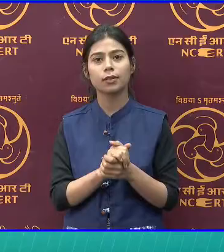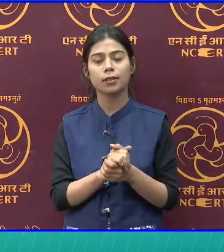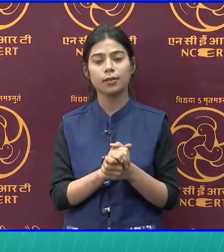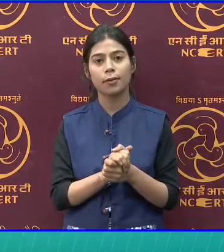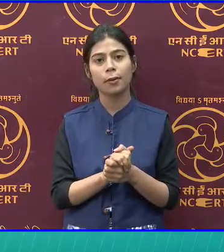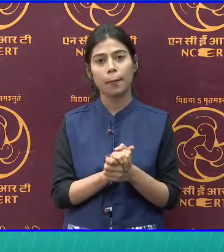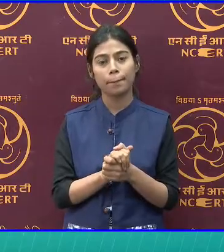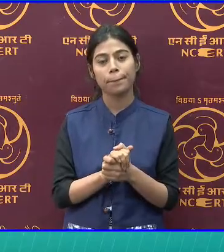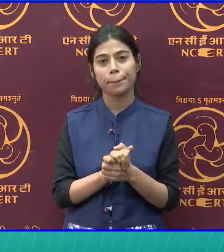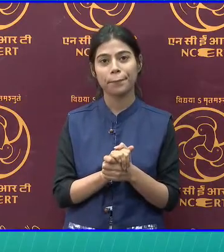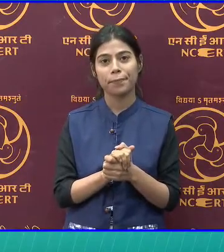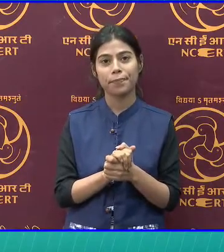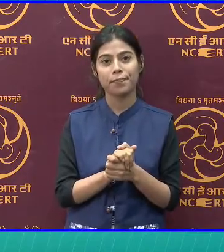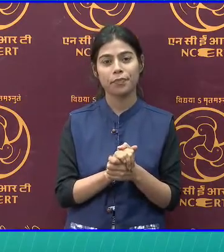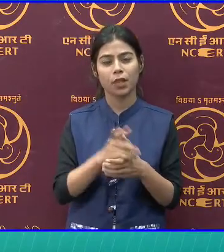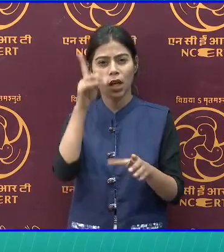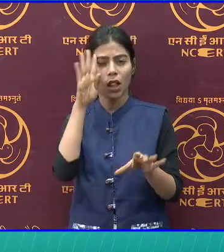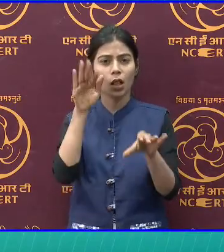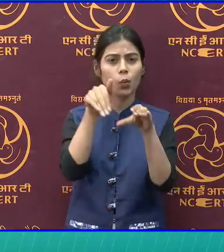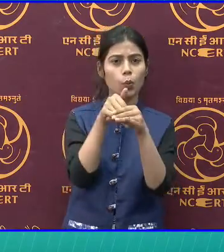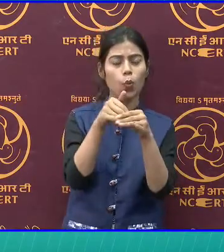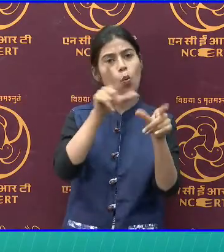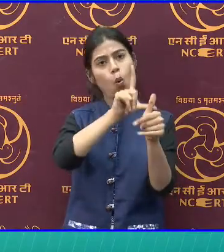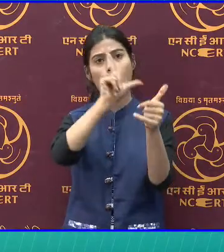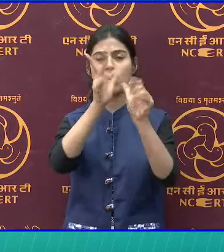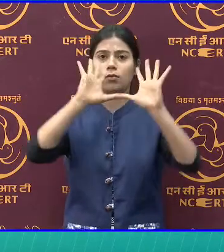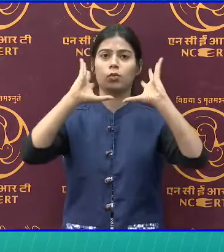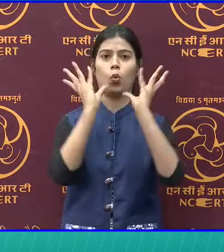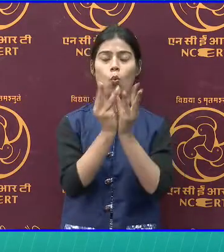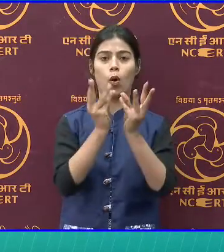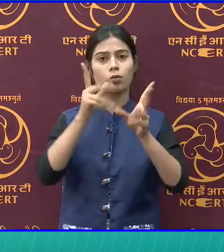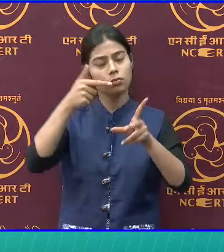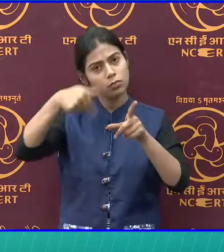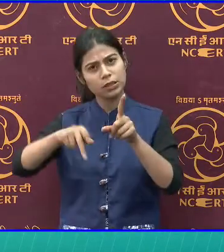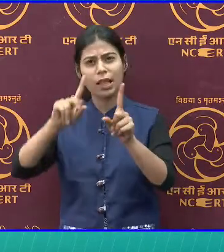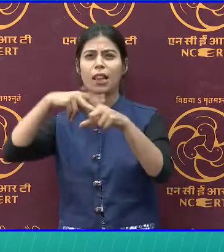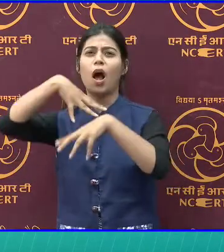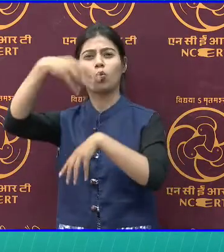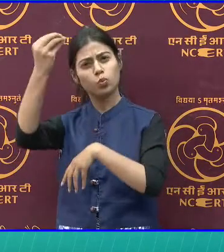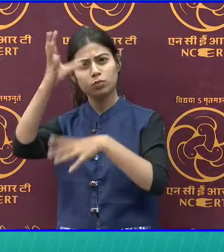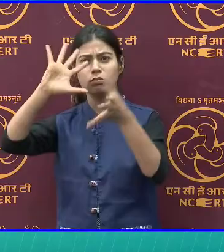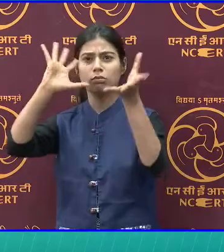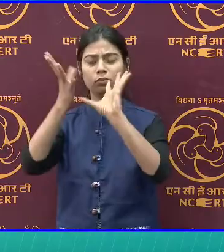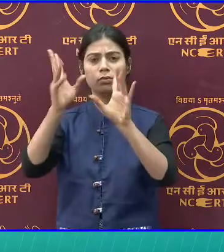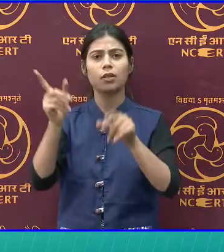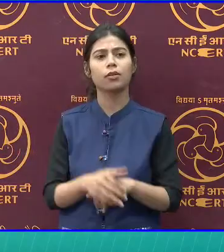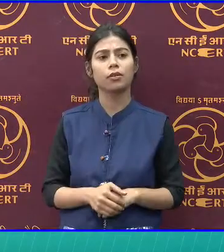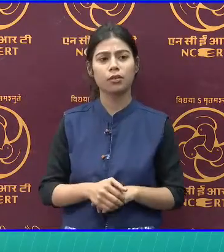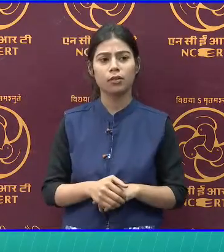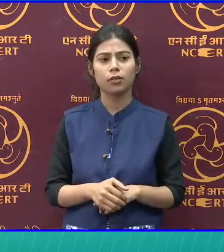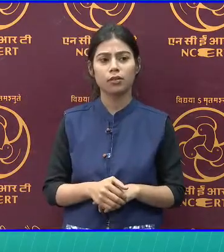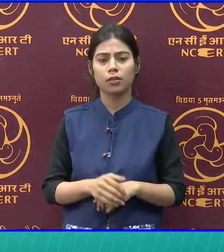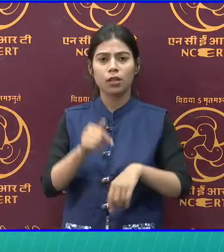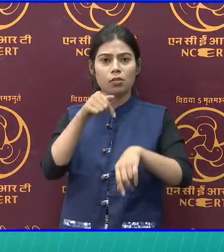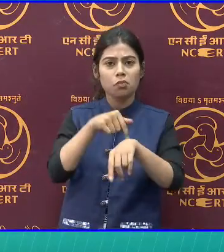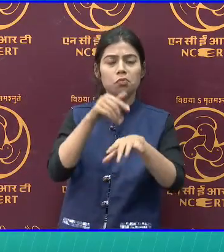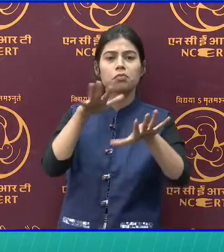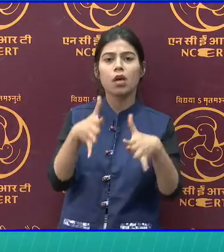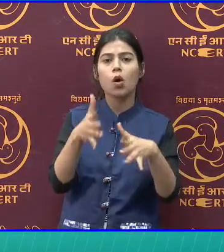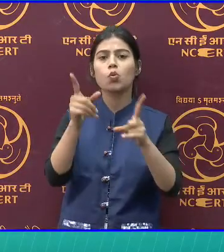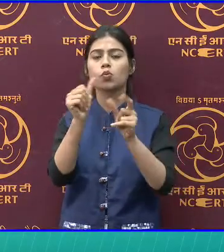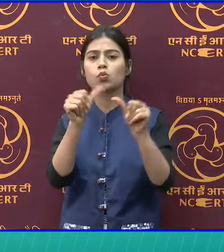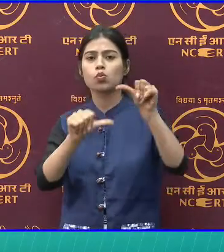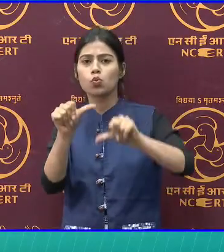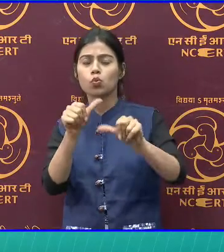a contested terrain all over the world, not only in India, and at times children also see this as social science